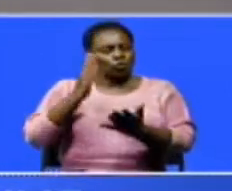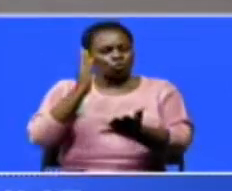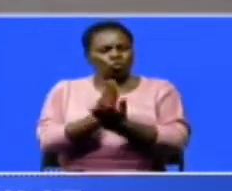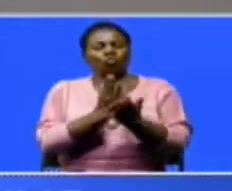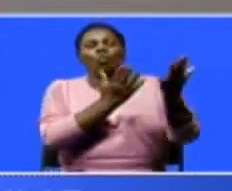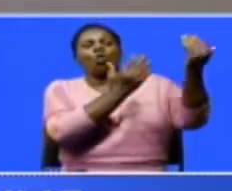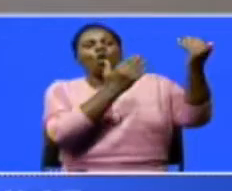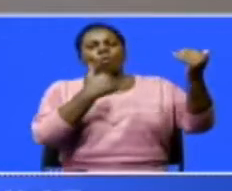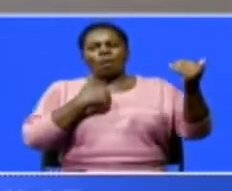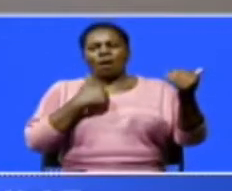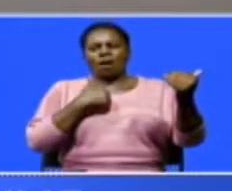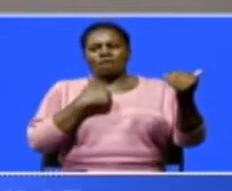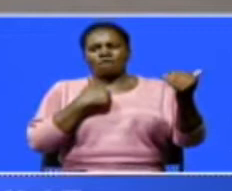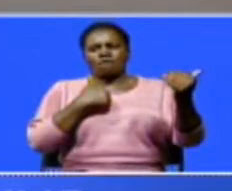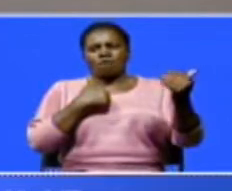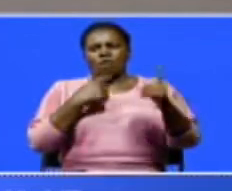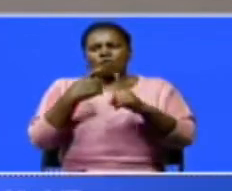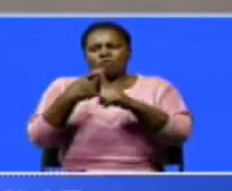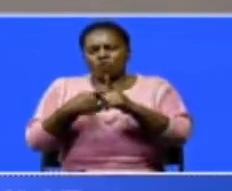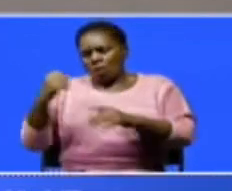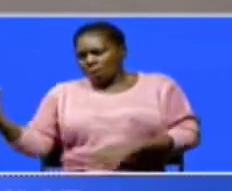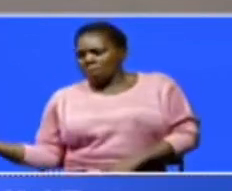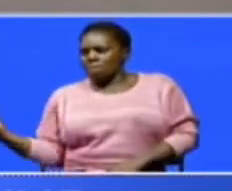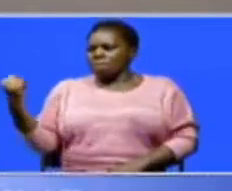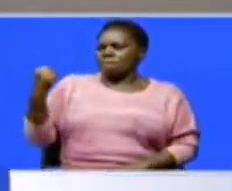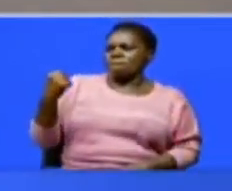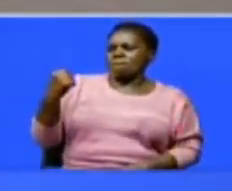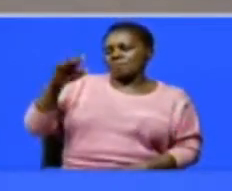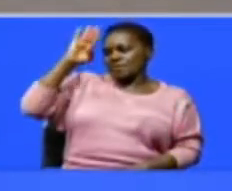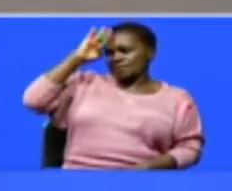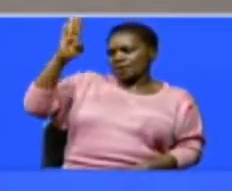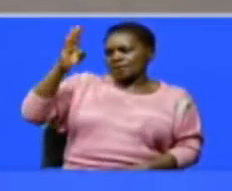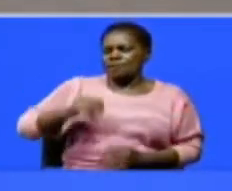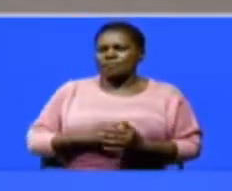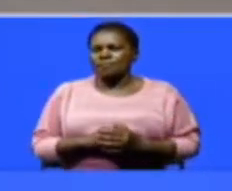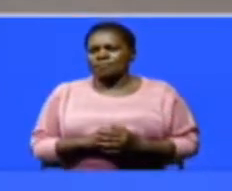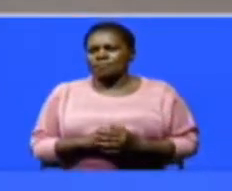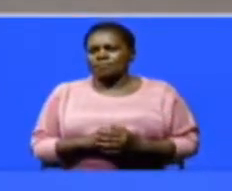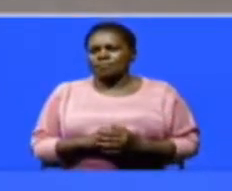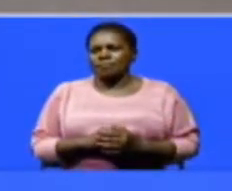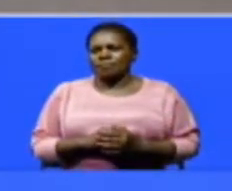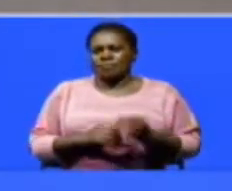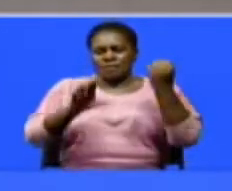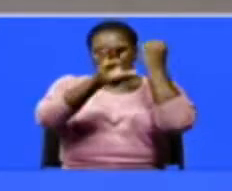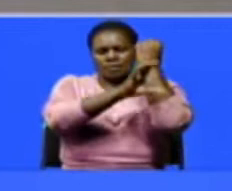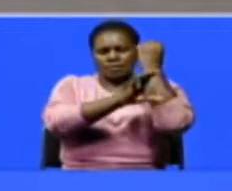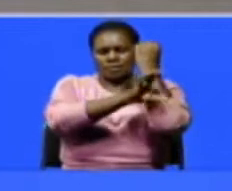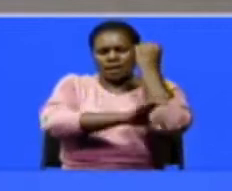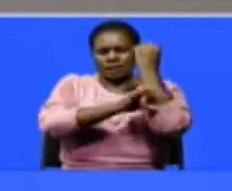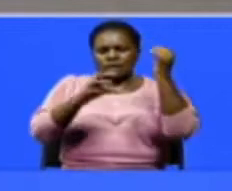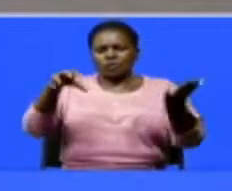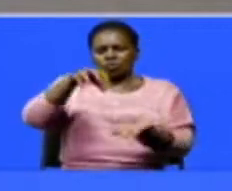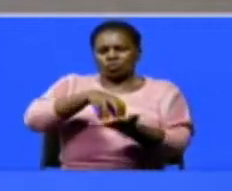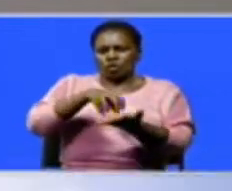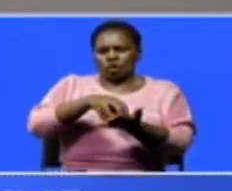hope that rises with the resurrection on Sunday. Our current situation has